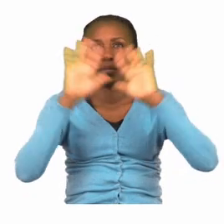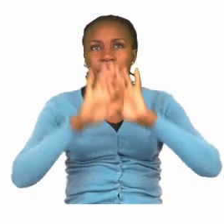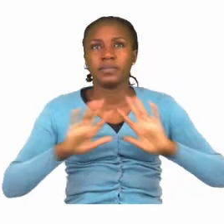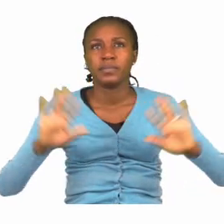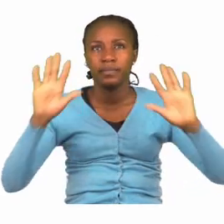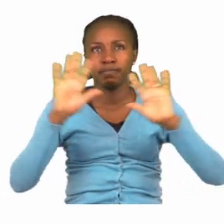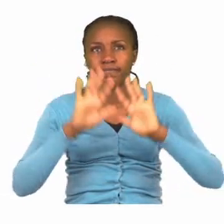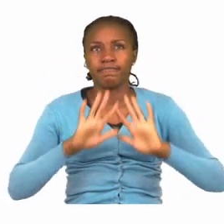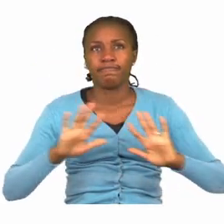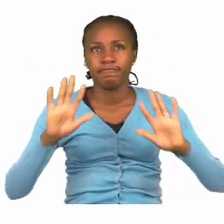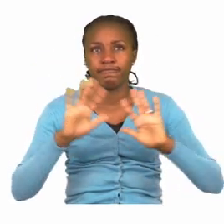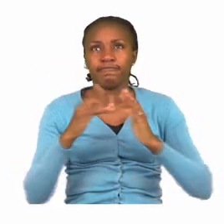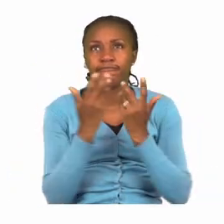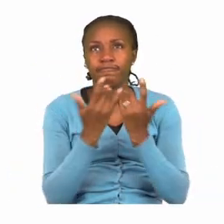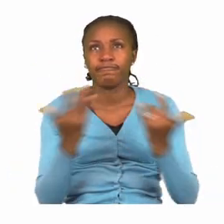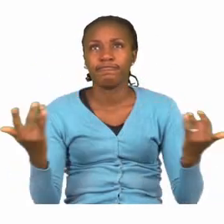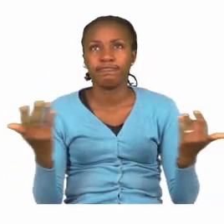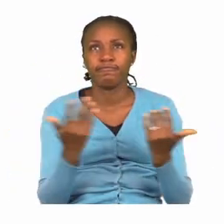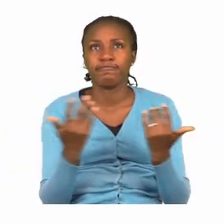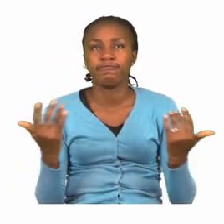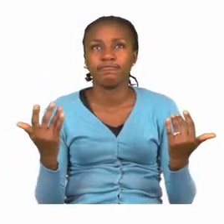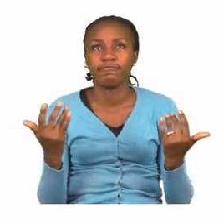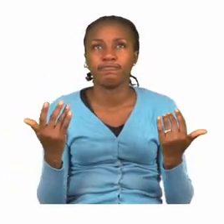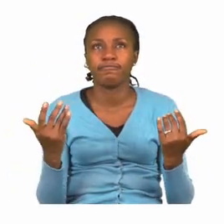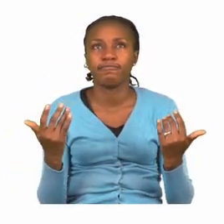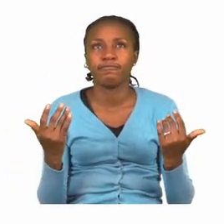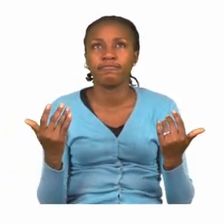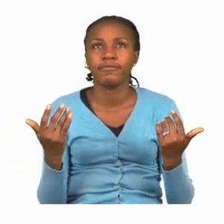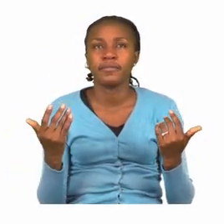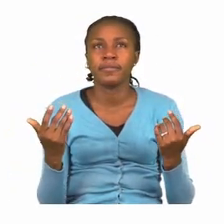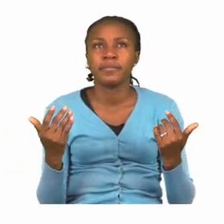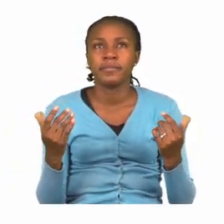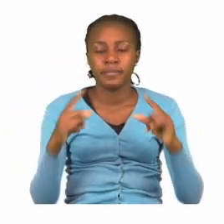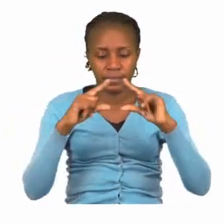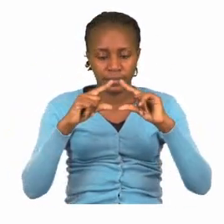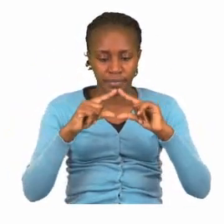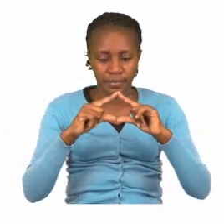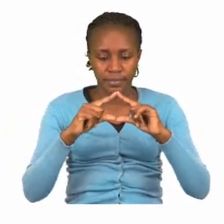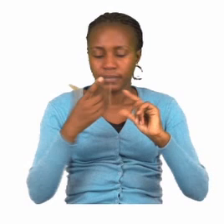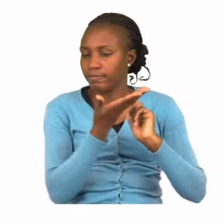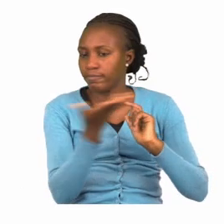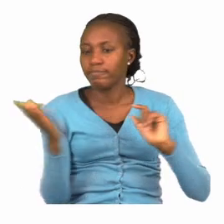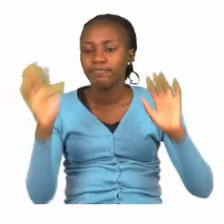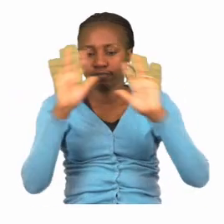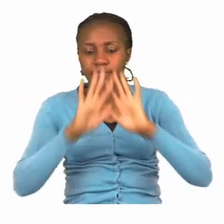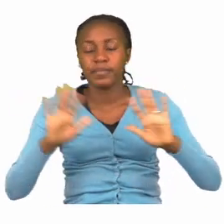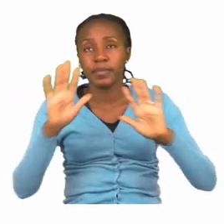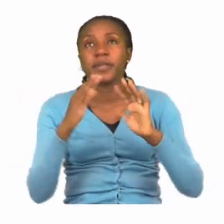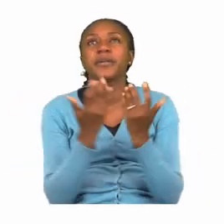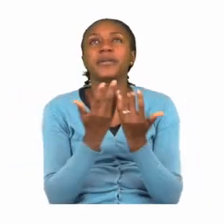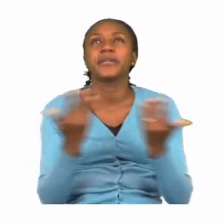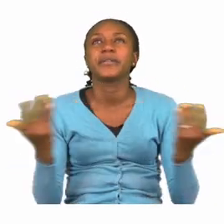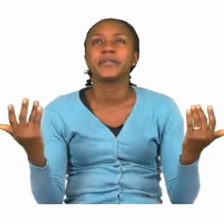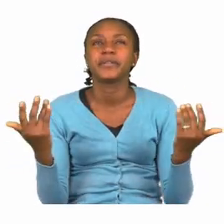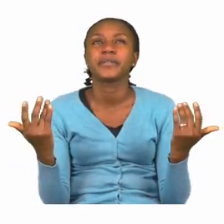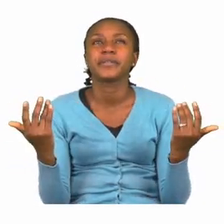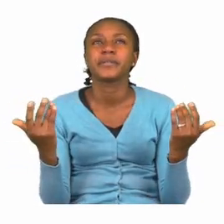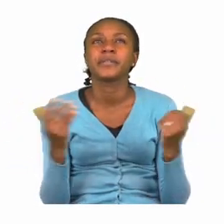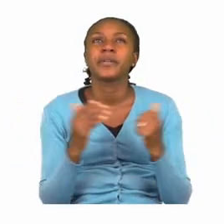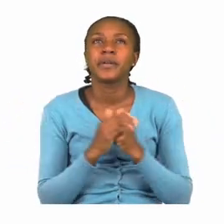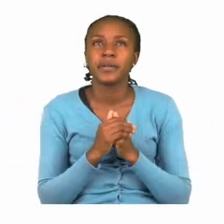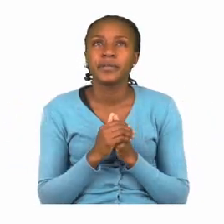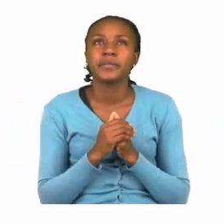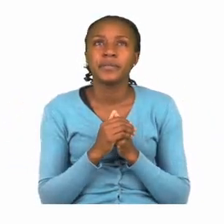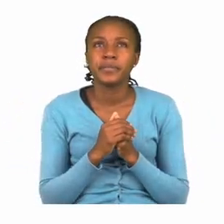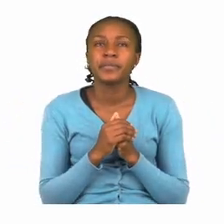triangles green. You have to color all the triangles green. Now you will see there,